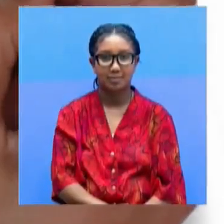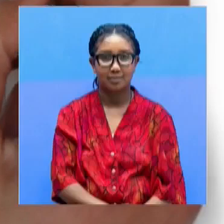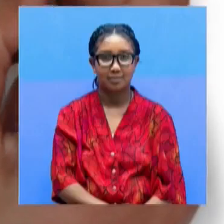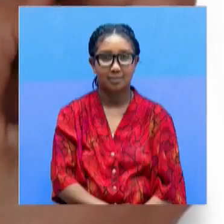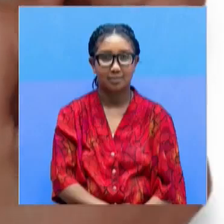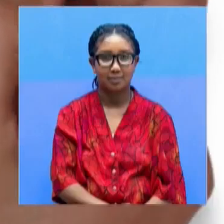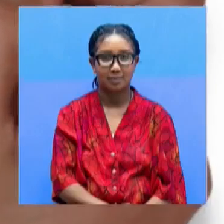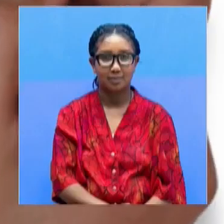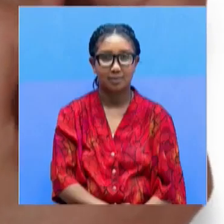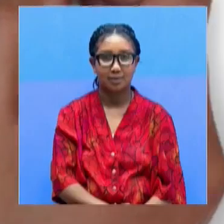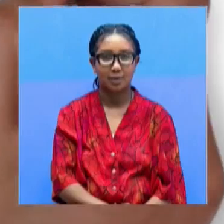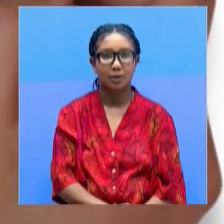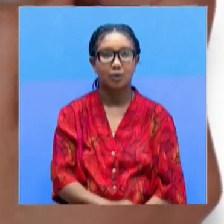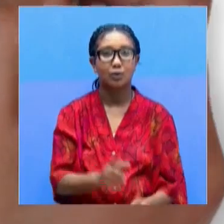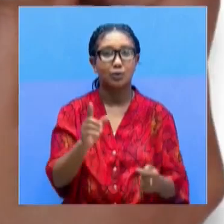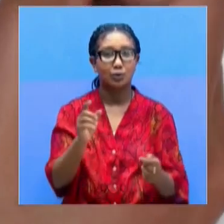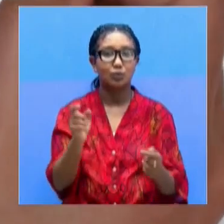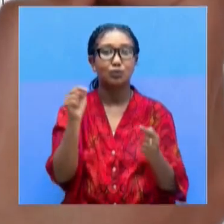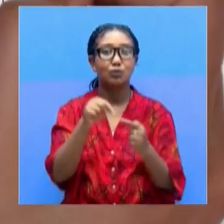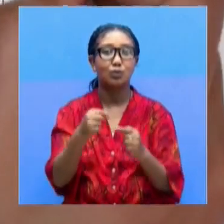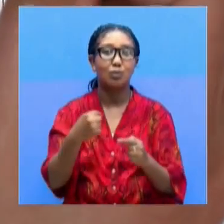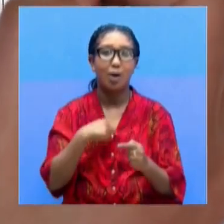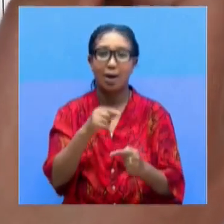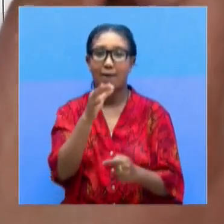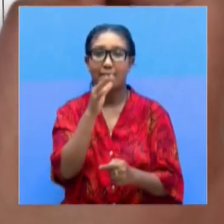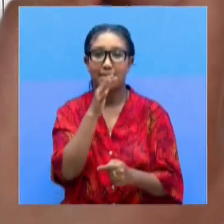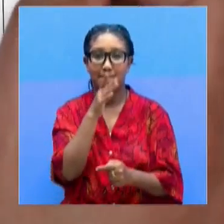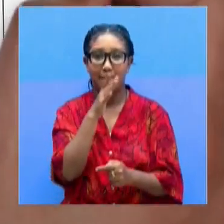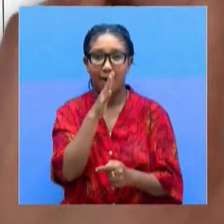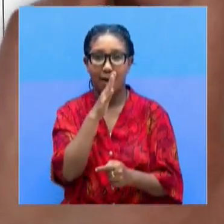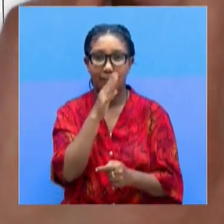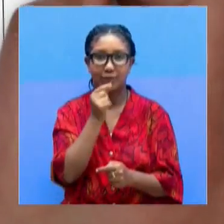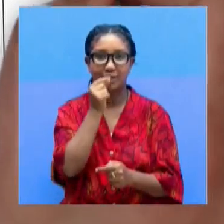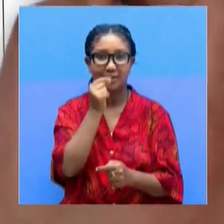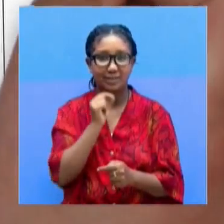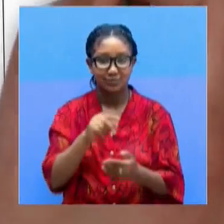to my mom.